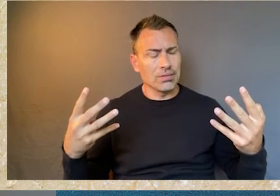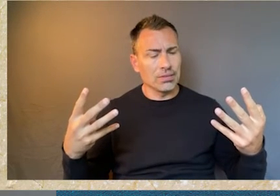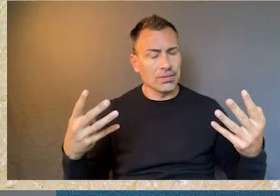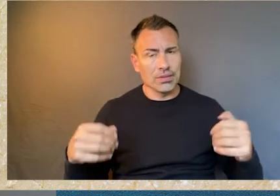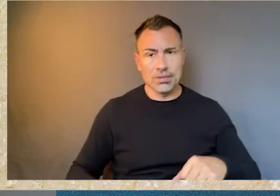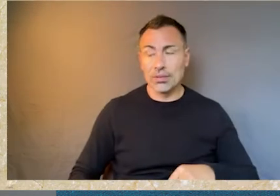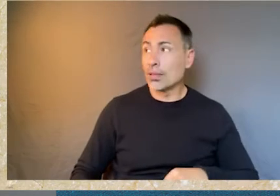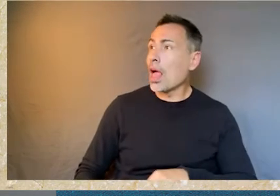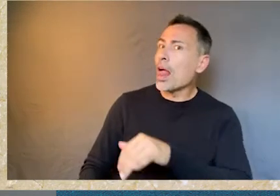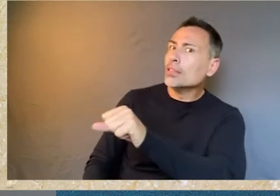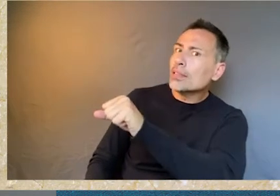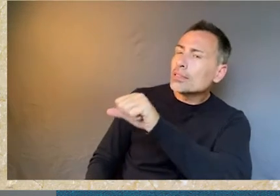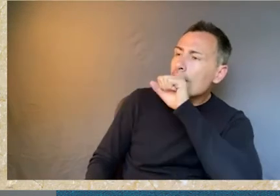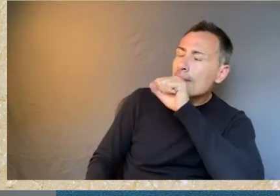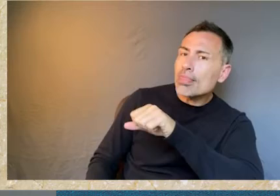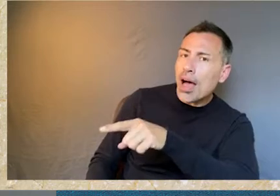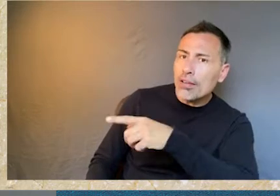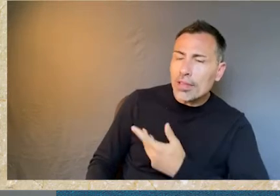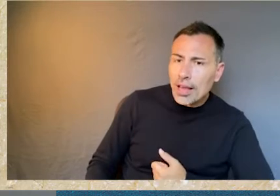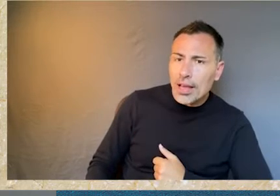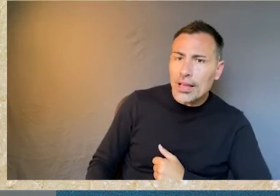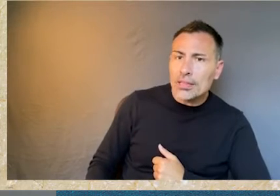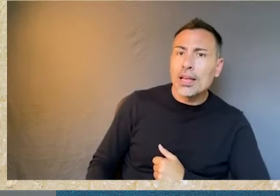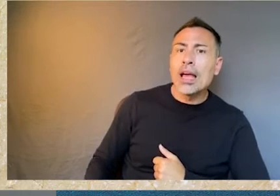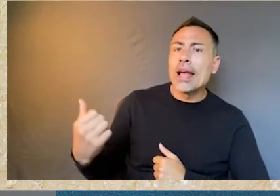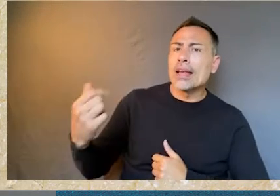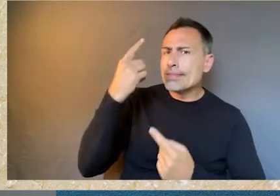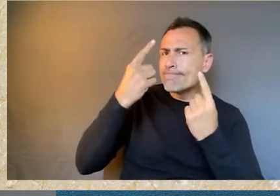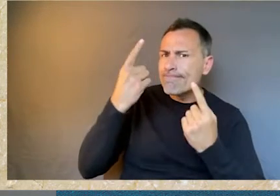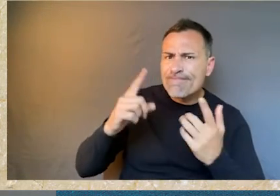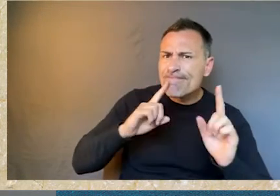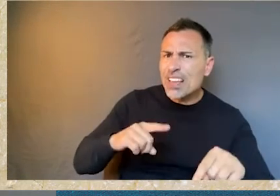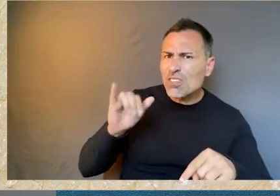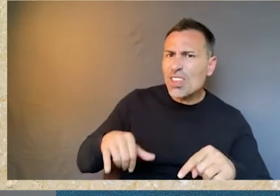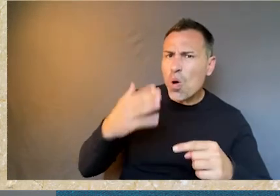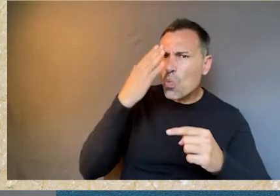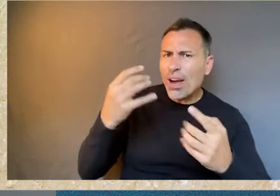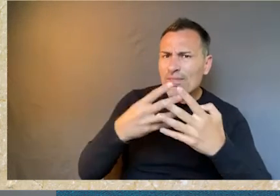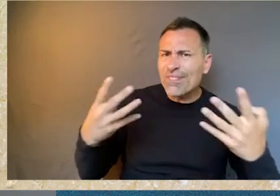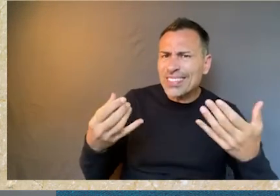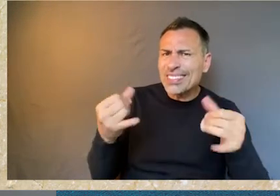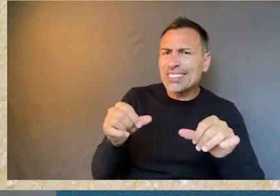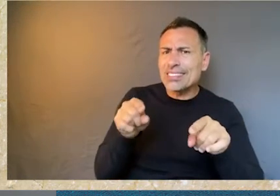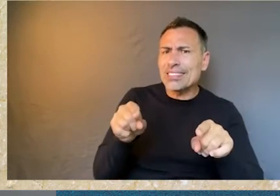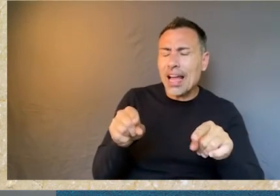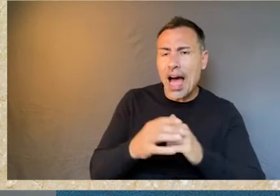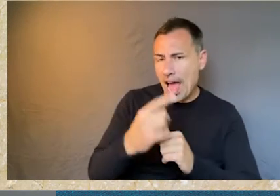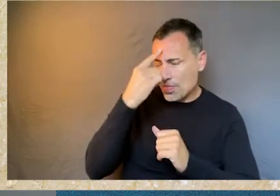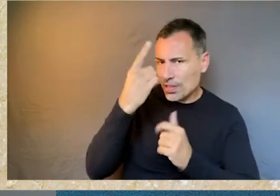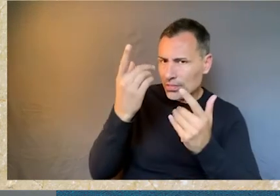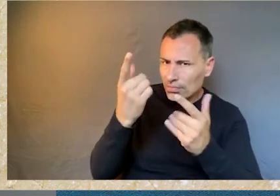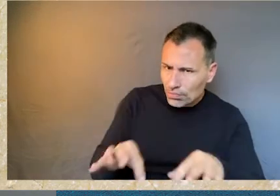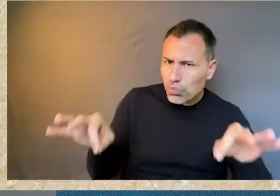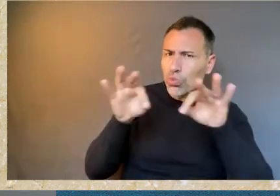Yeah, I love that. And do you have any thoughts of an answer to the question you're posing? I think it's an important